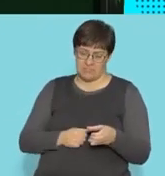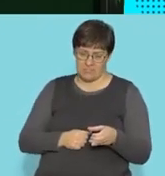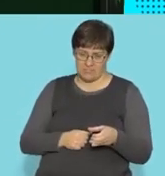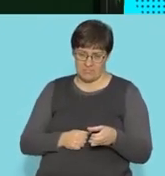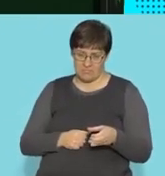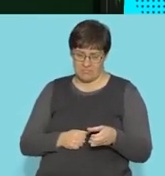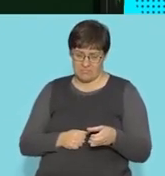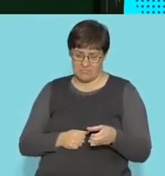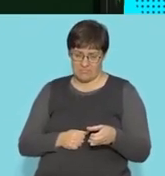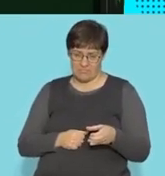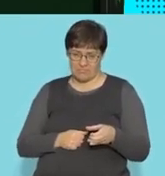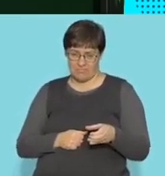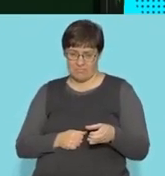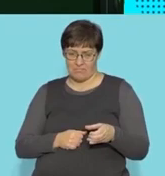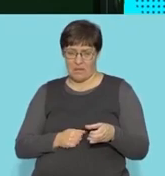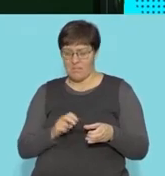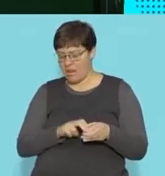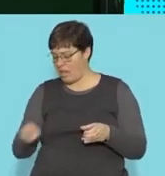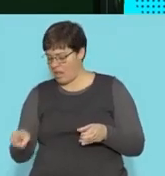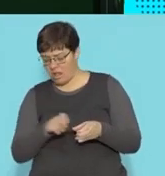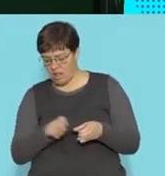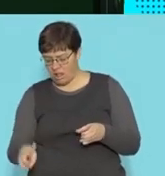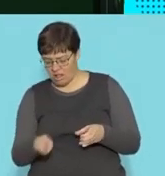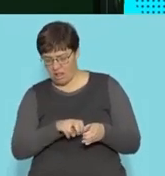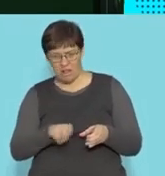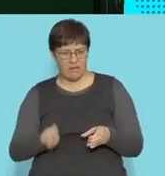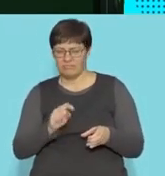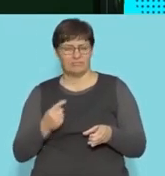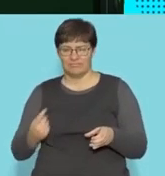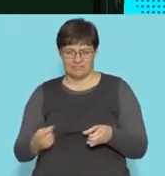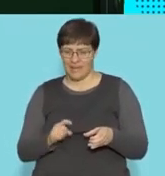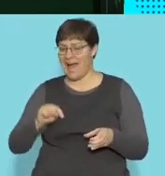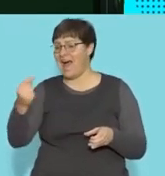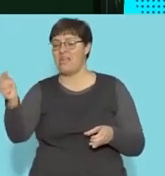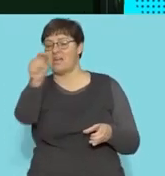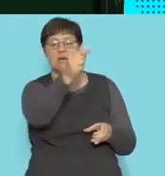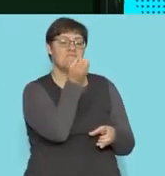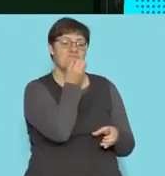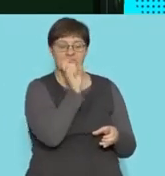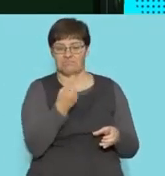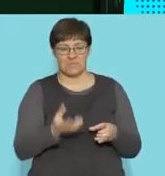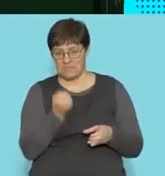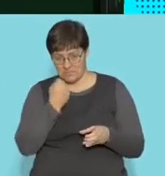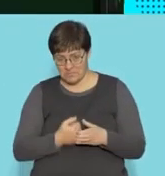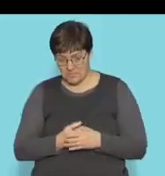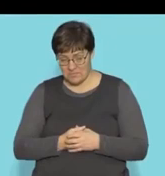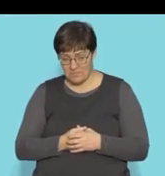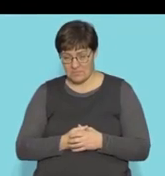definite portion of land where they couldn't emigrate or find food in other areas.